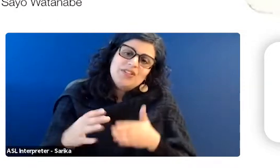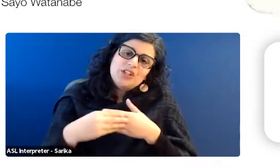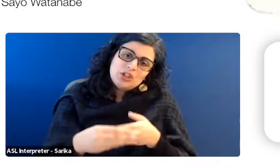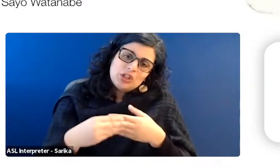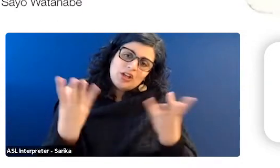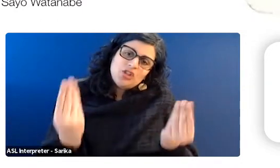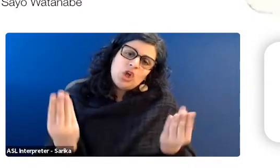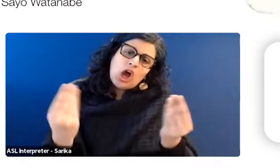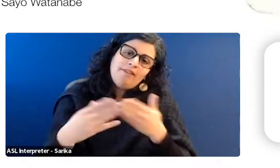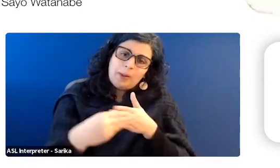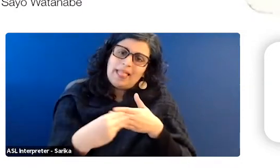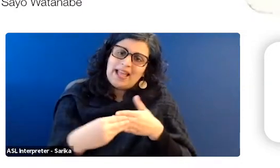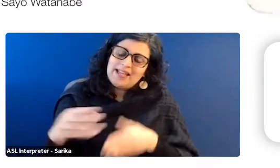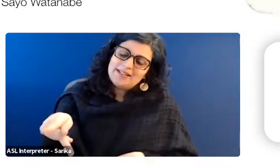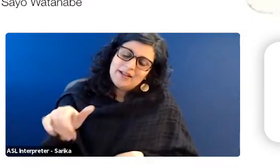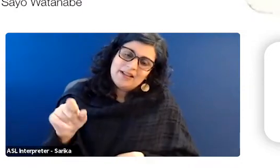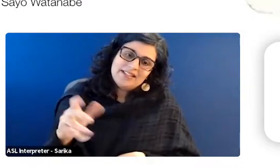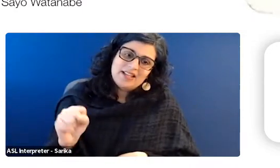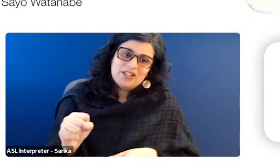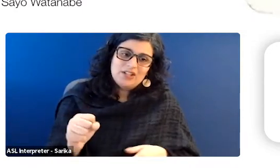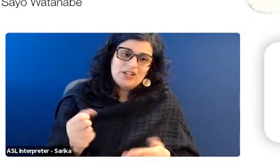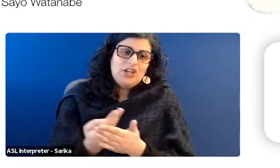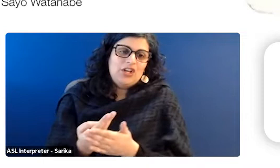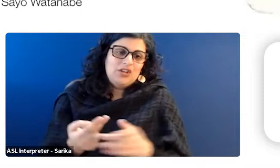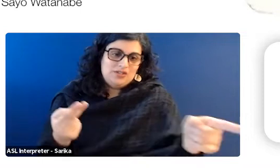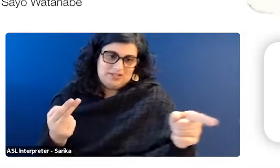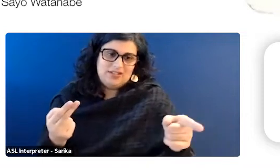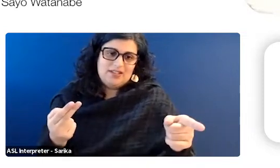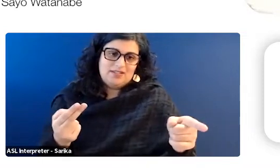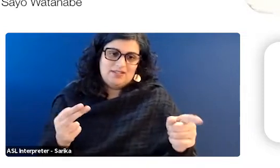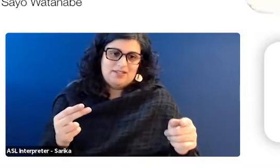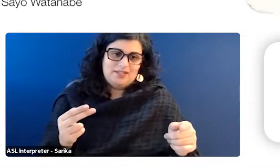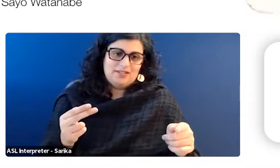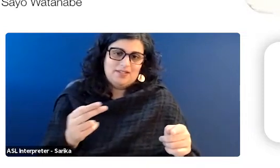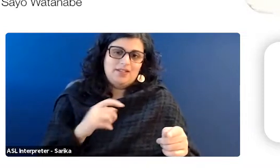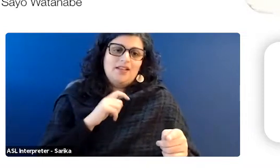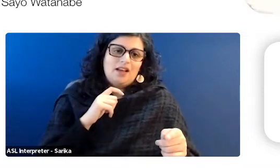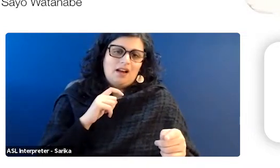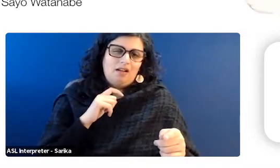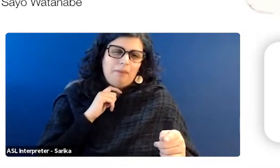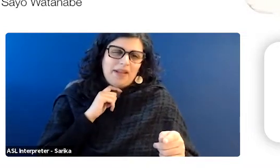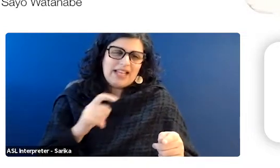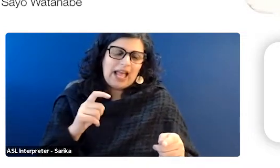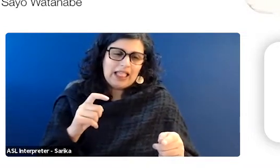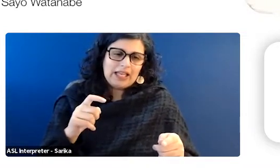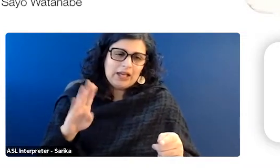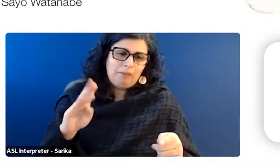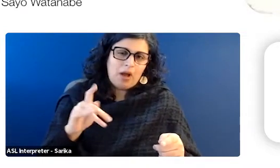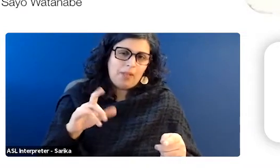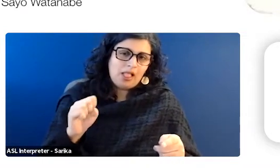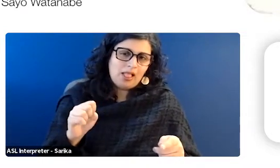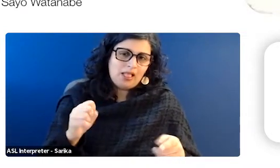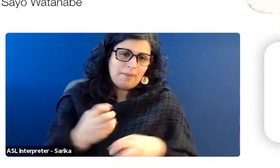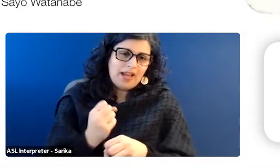one point. So I moved on to this like metallic bubble mailer from food deliveries. And yeah,